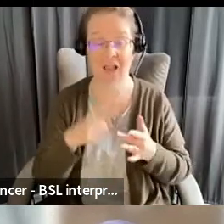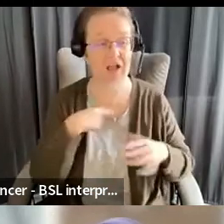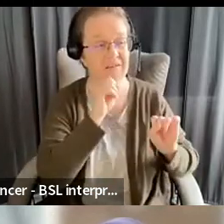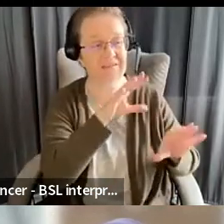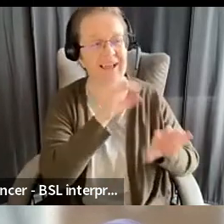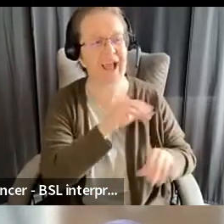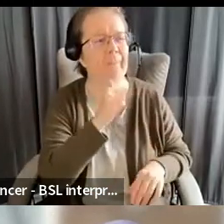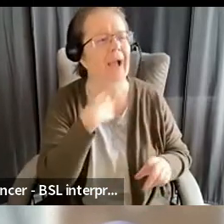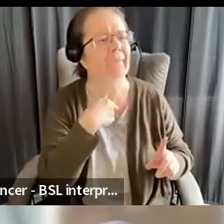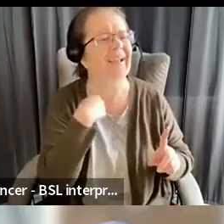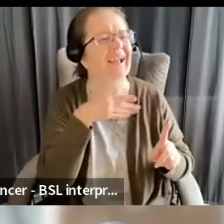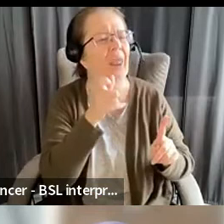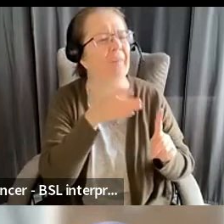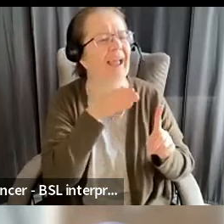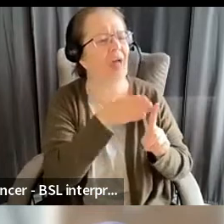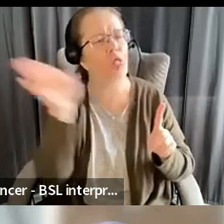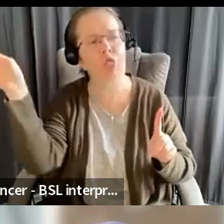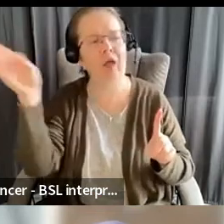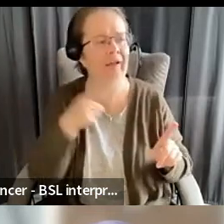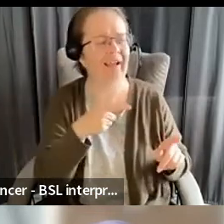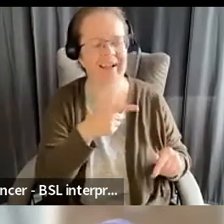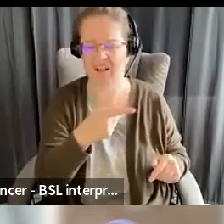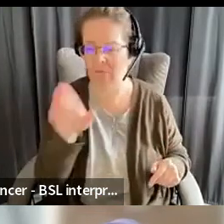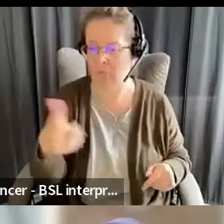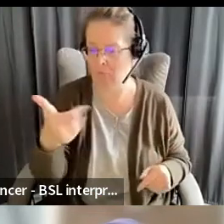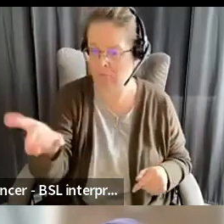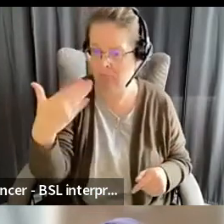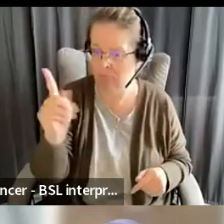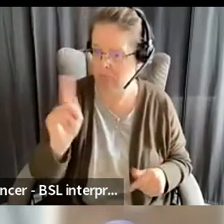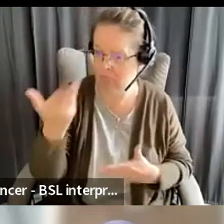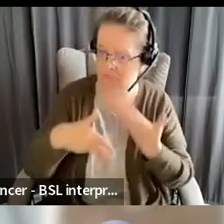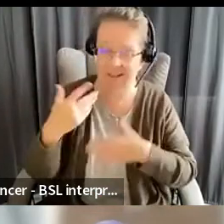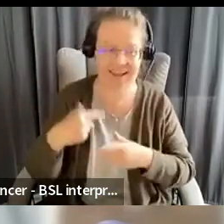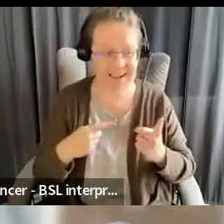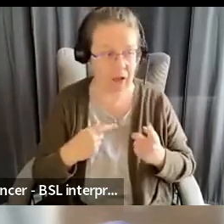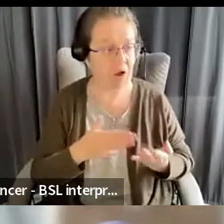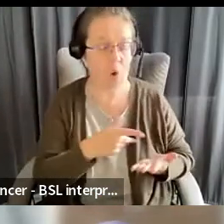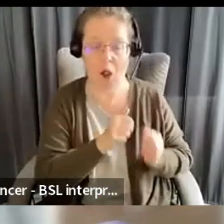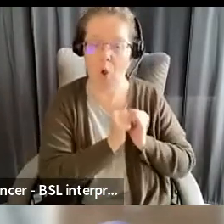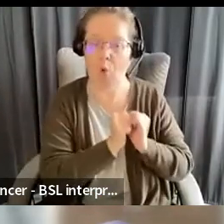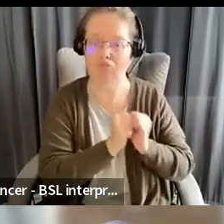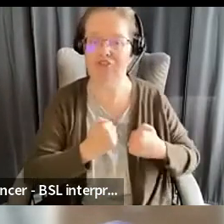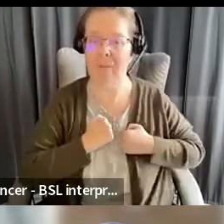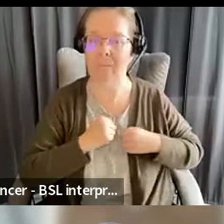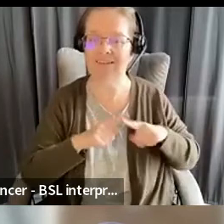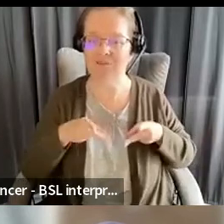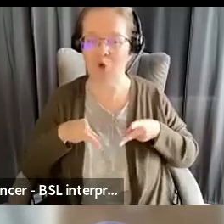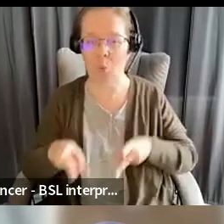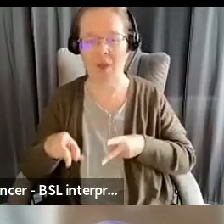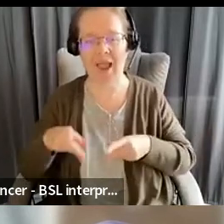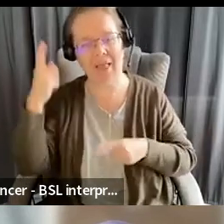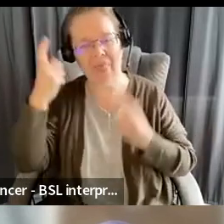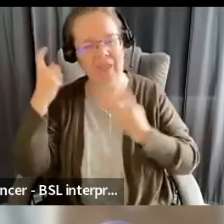bit out of the box, they go, "Okay, talk us more. What's that about? Let's do that." And so they appreciate a different way of thinking. They appreciate new ideas.